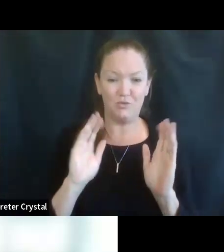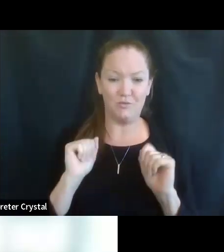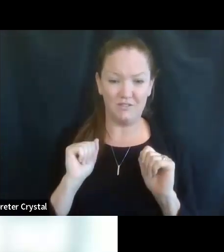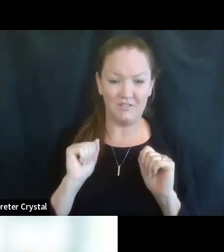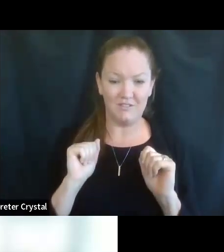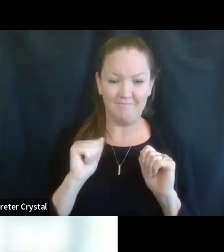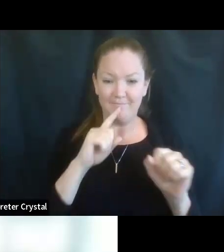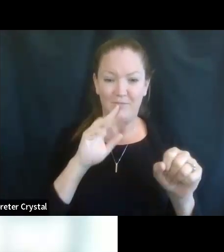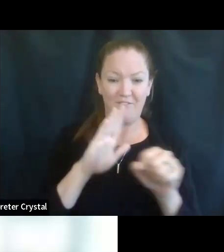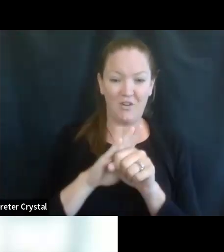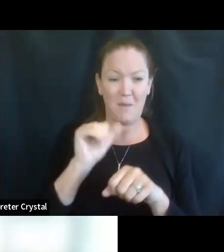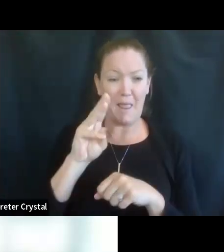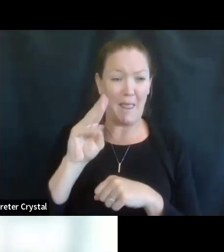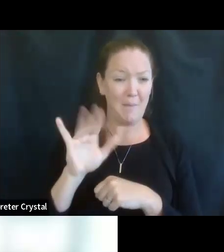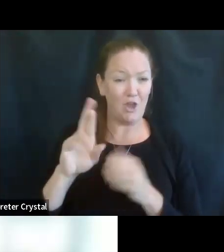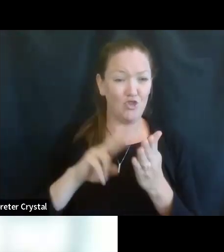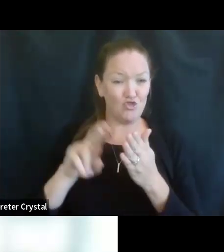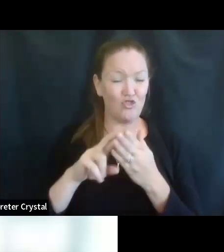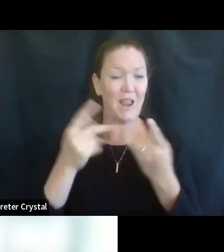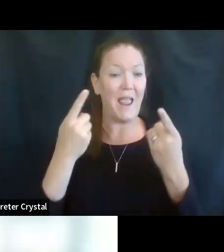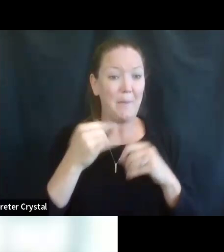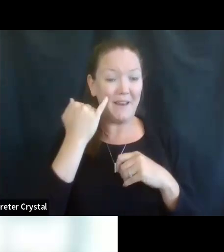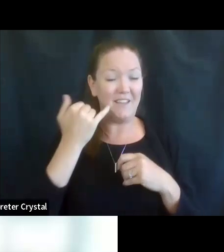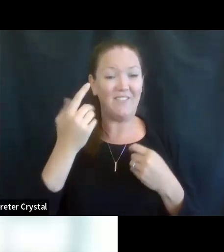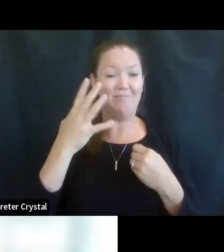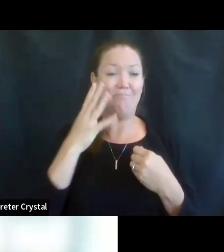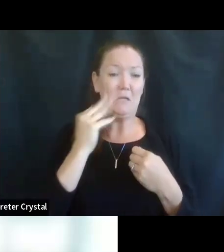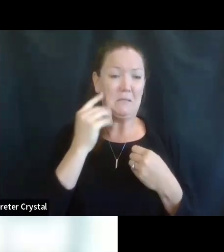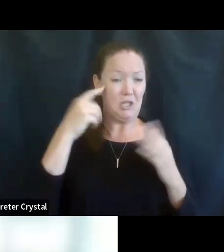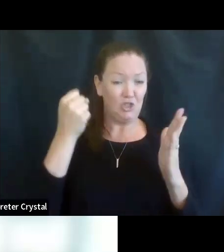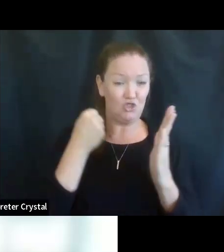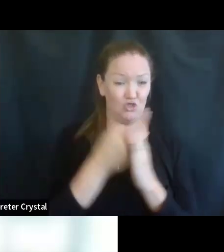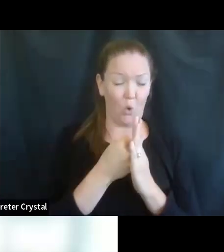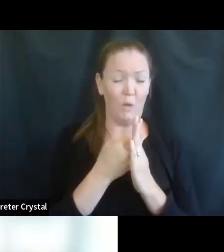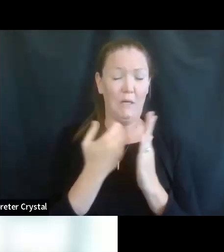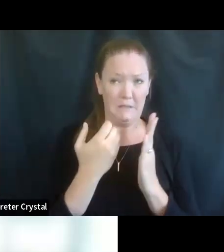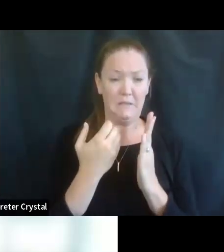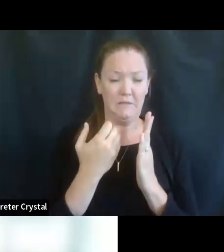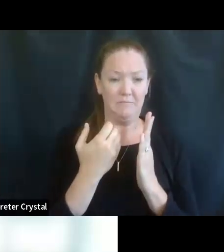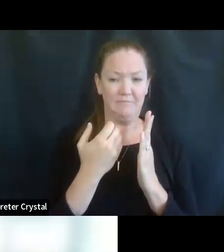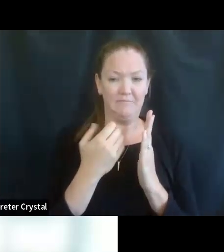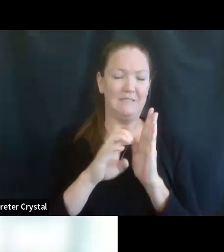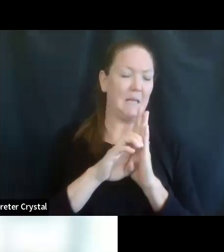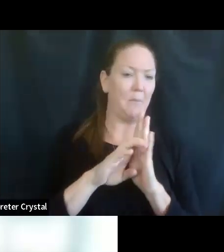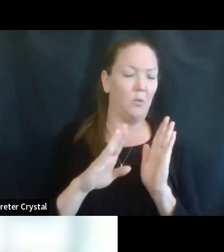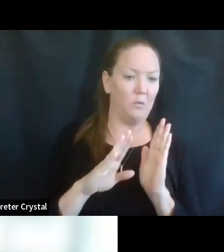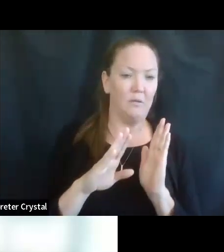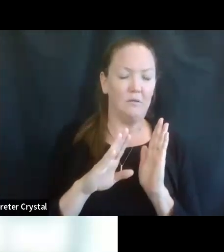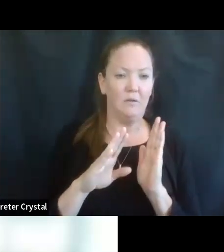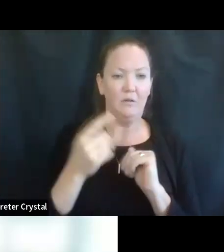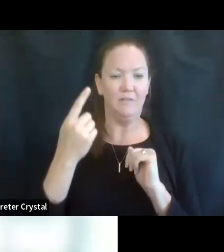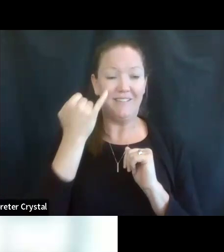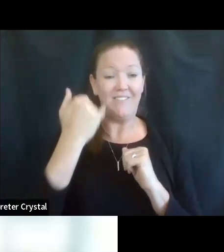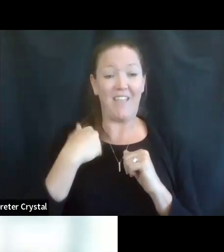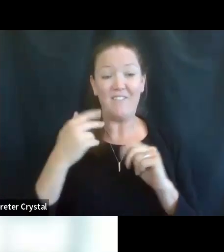you have a stroke, you are more likely, especially people with strokes in physical, with both physical